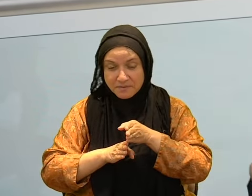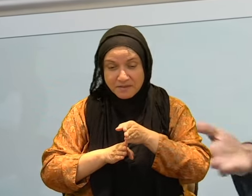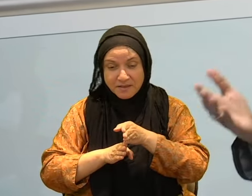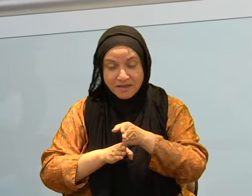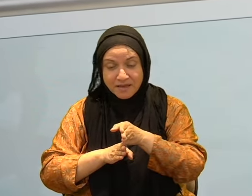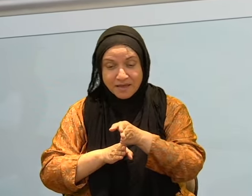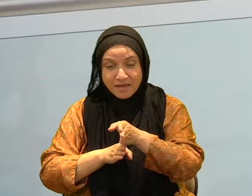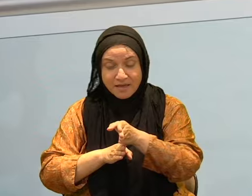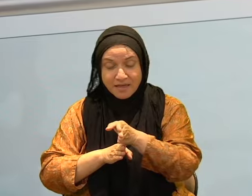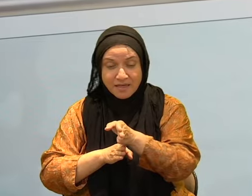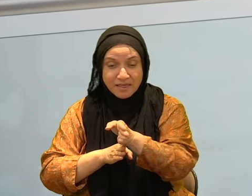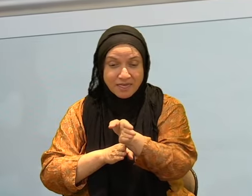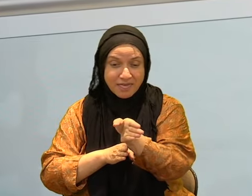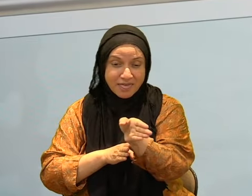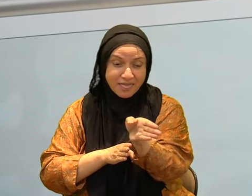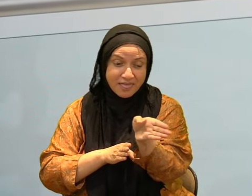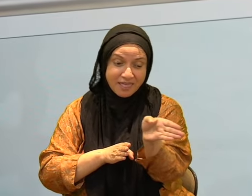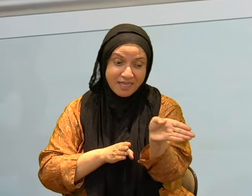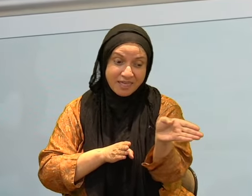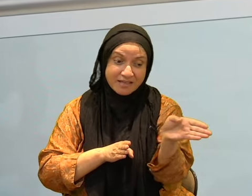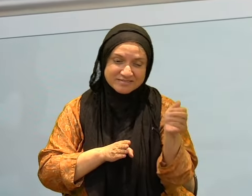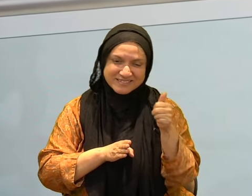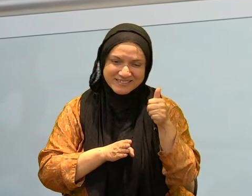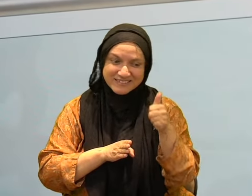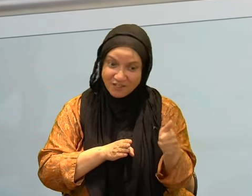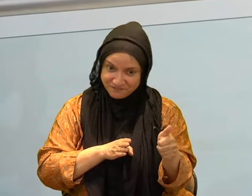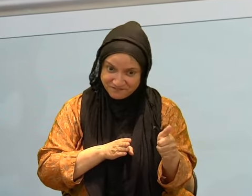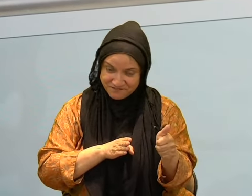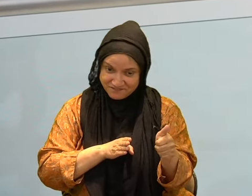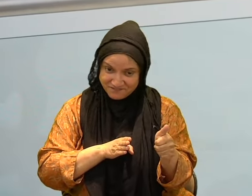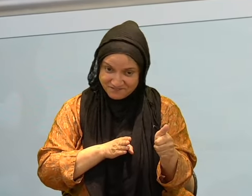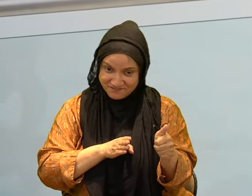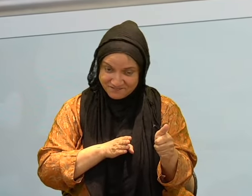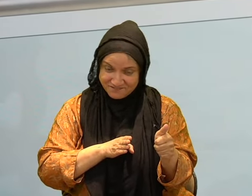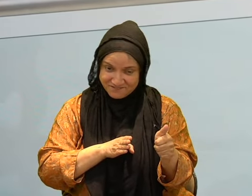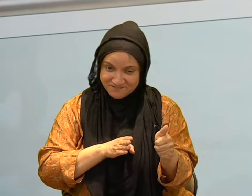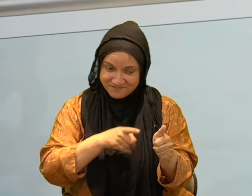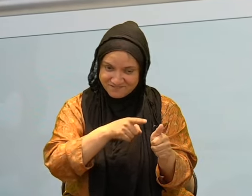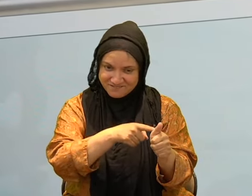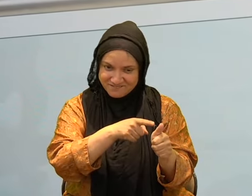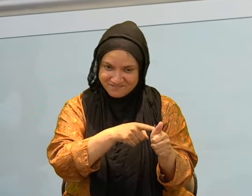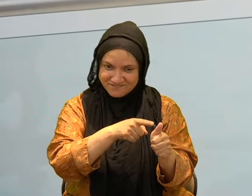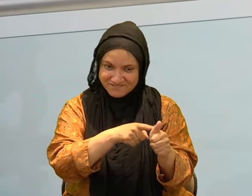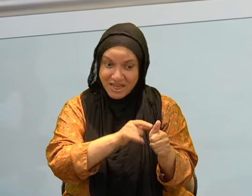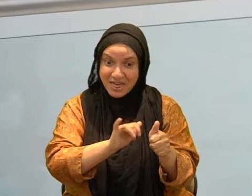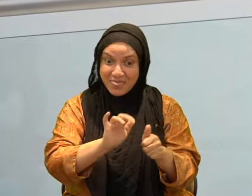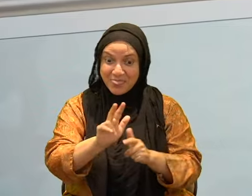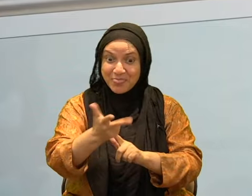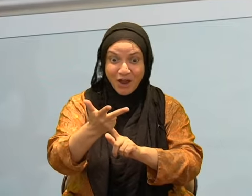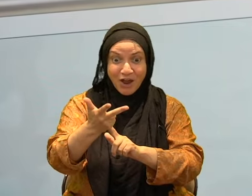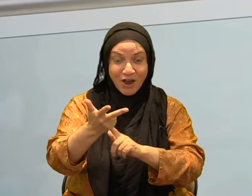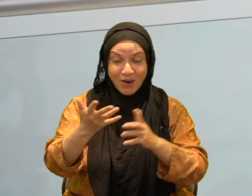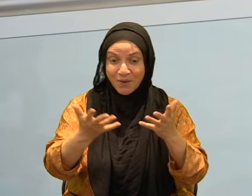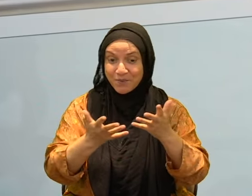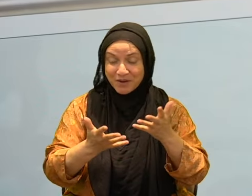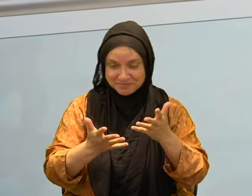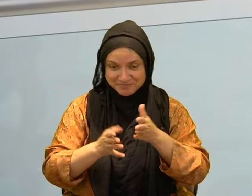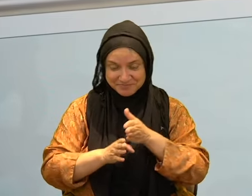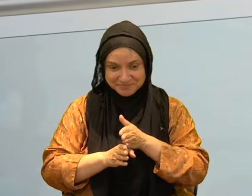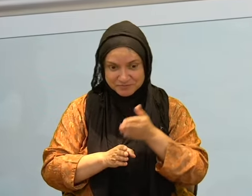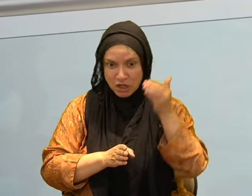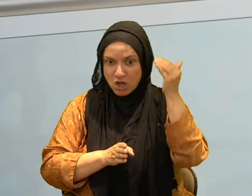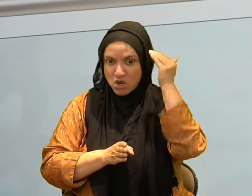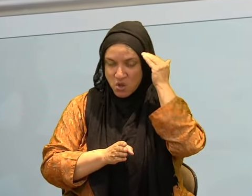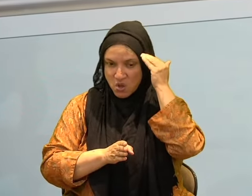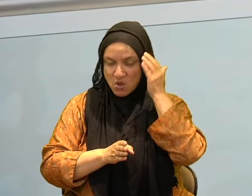indulgence at that point. That's the second thing. And the third thing and the last thing, dear brothers and sisters, is the belittling of sins due to open